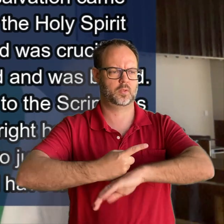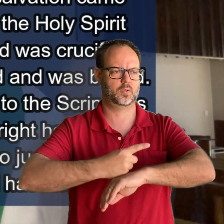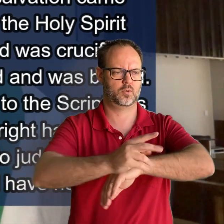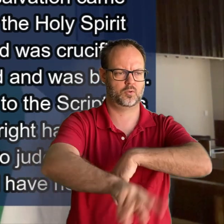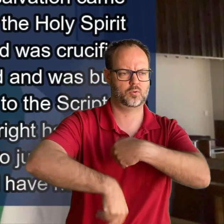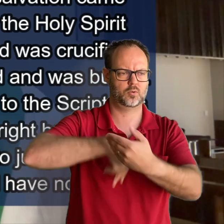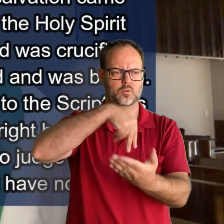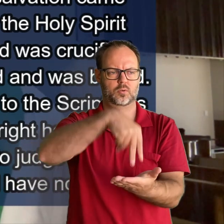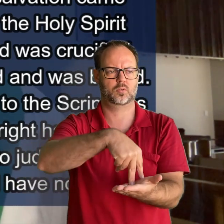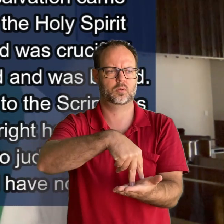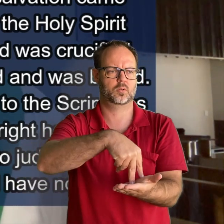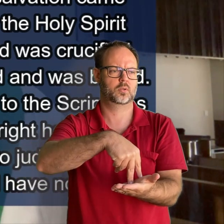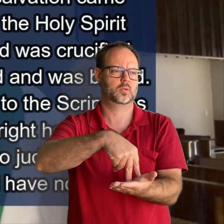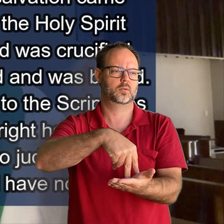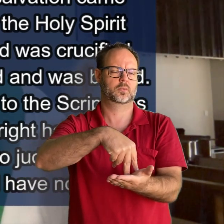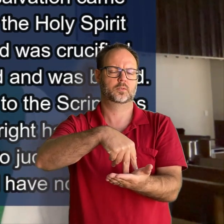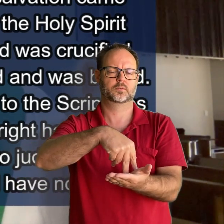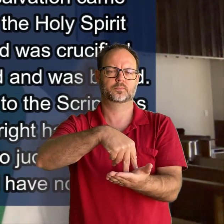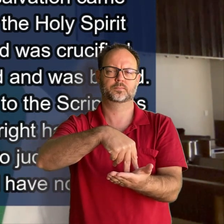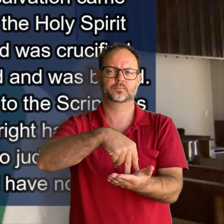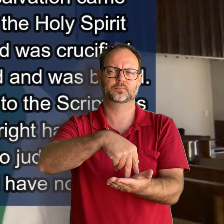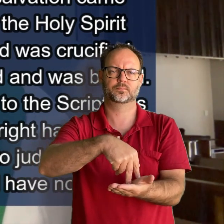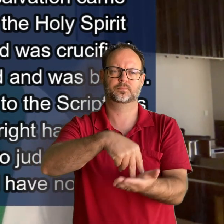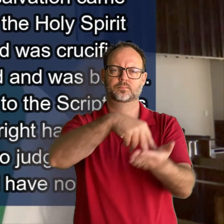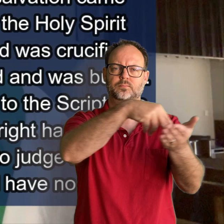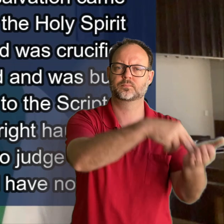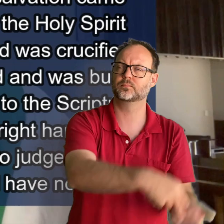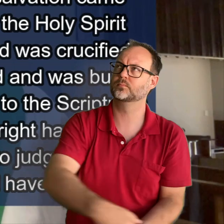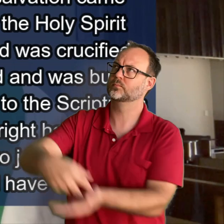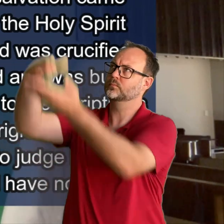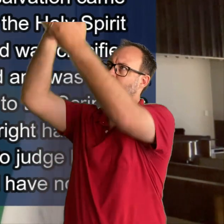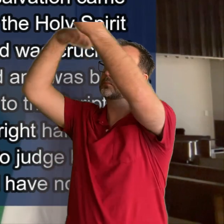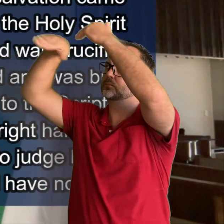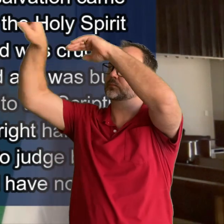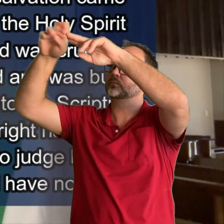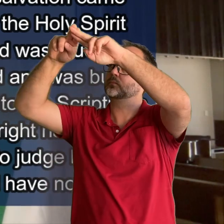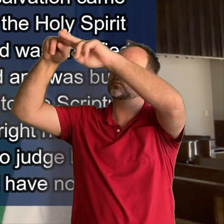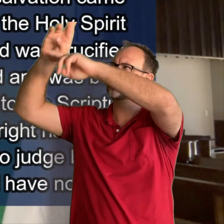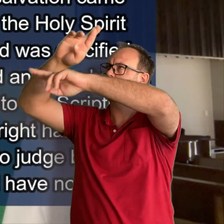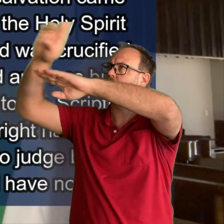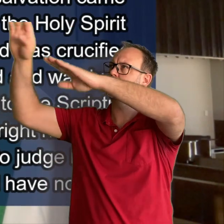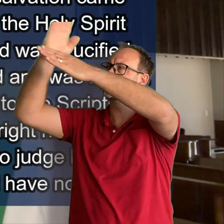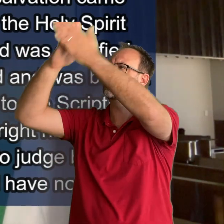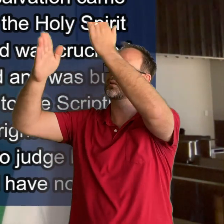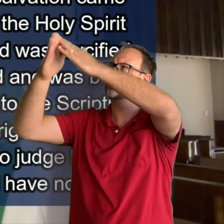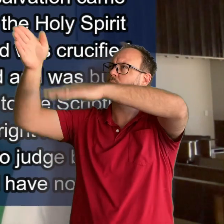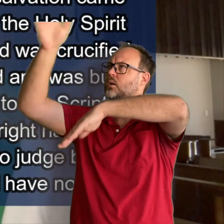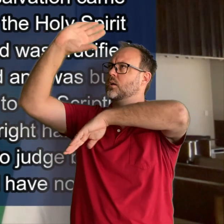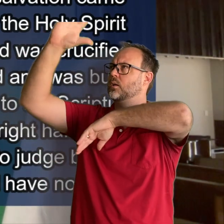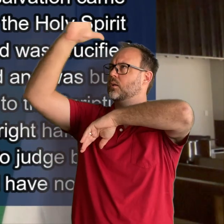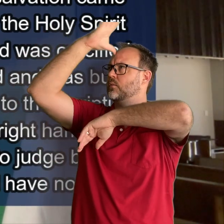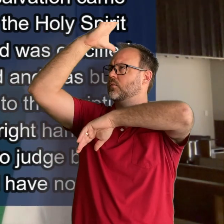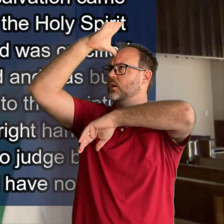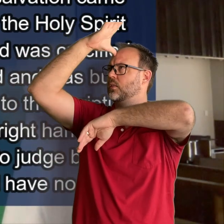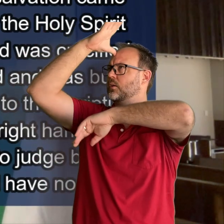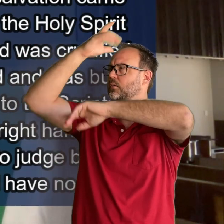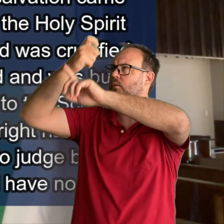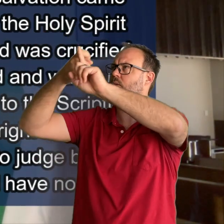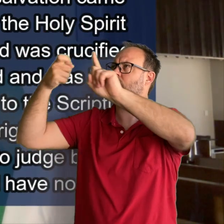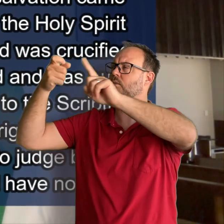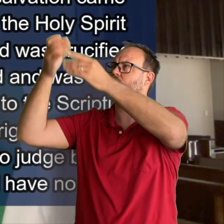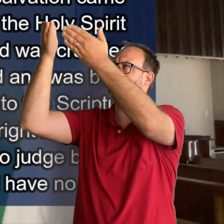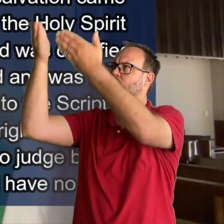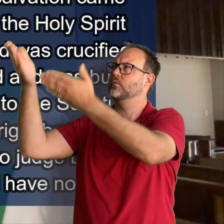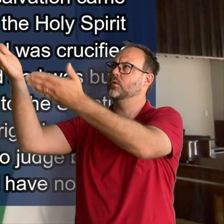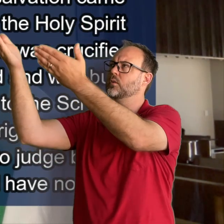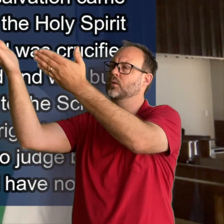the third day he rose again according to the Scriptures, and descended into heaven, and sits at the right hand of the